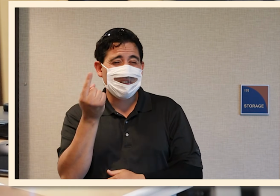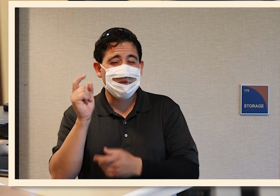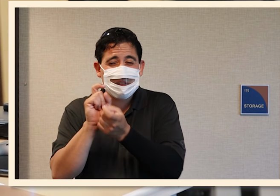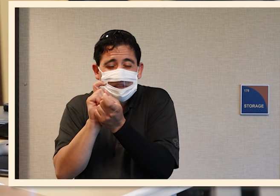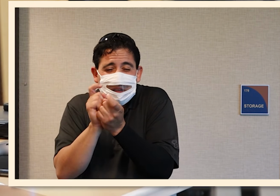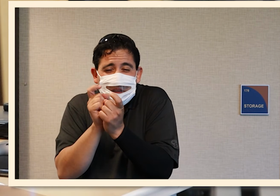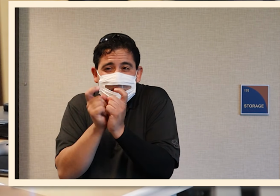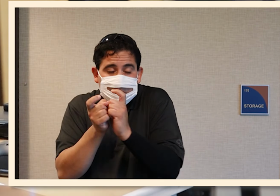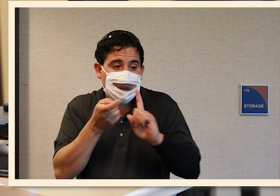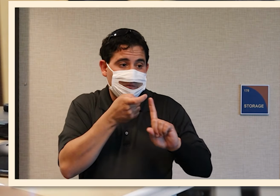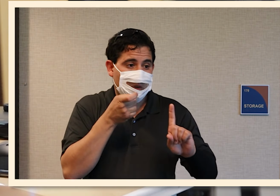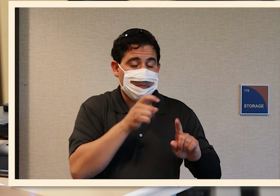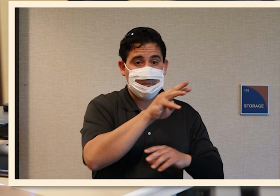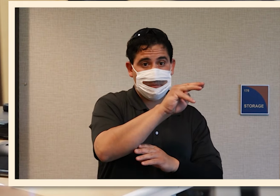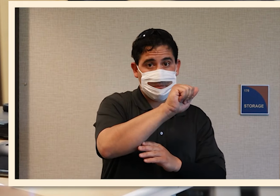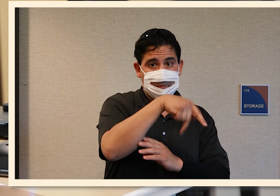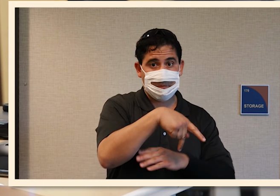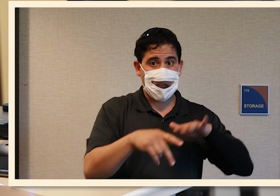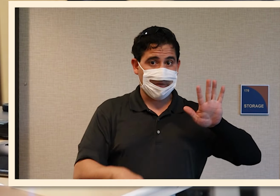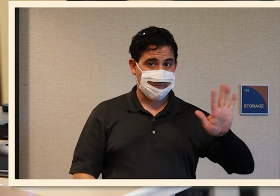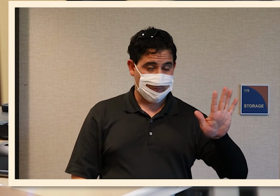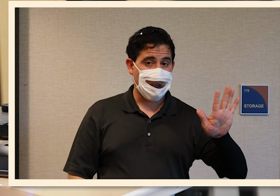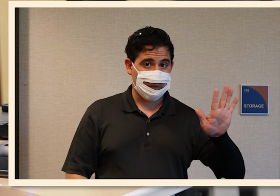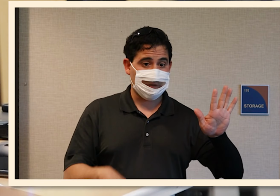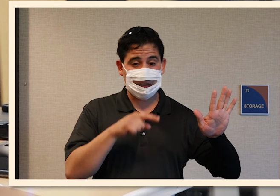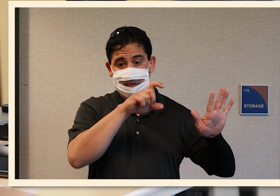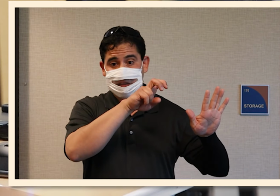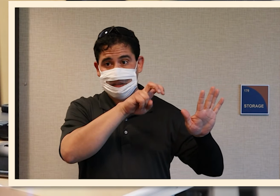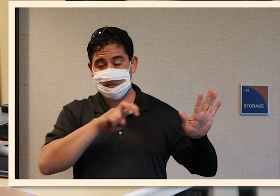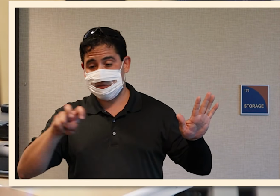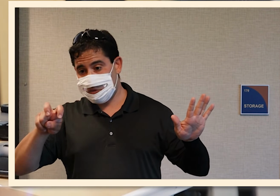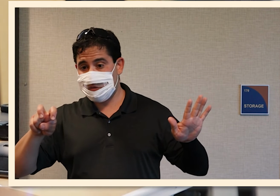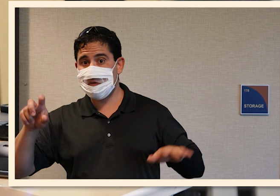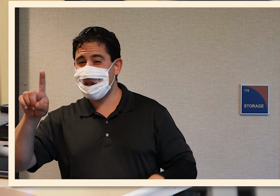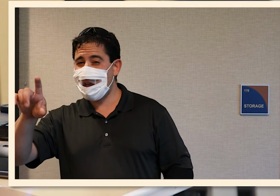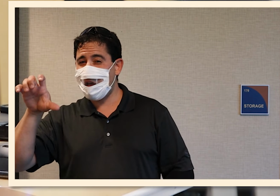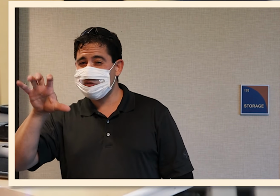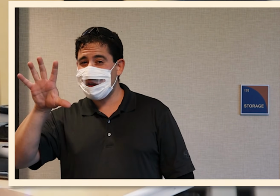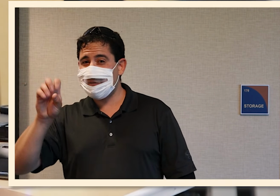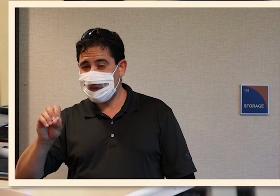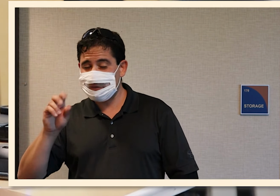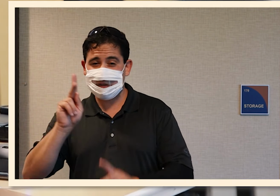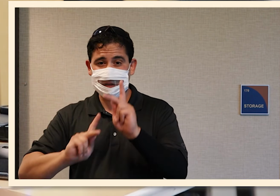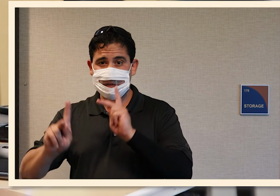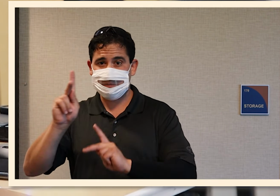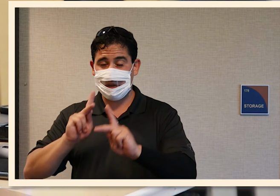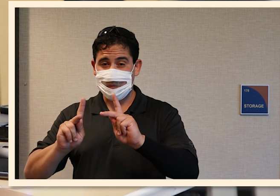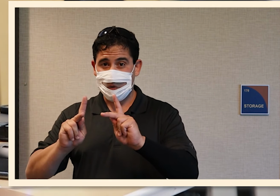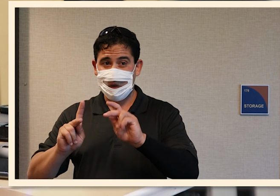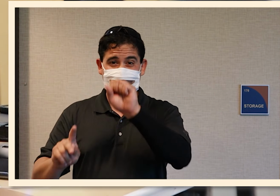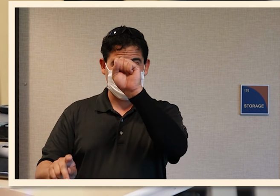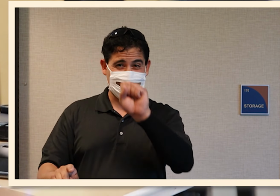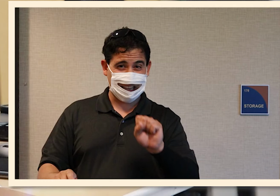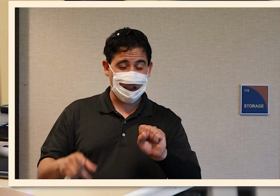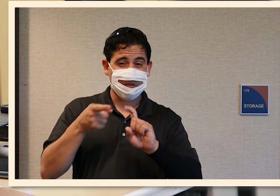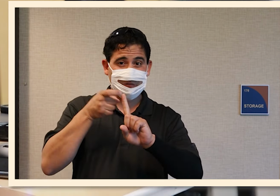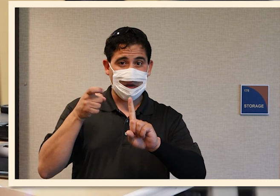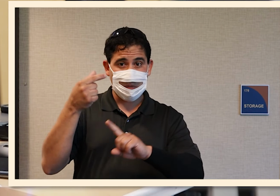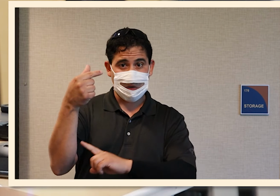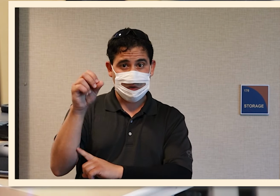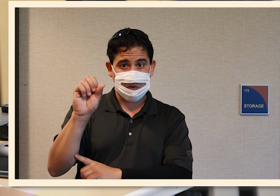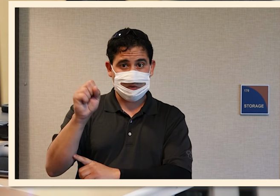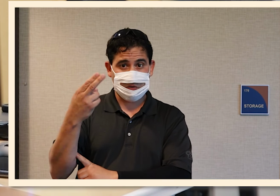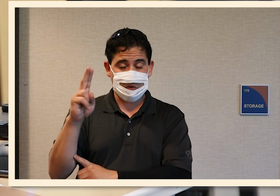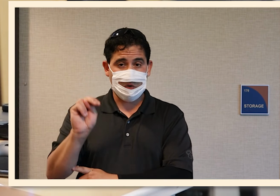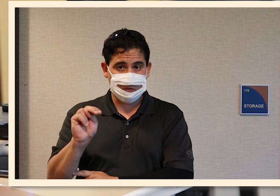from map 5 is about 150 people south of Goshen to make the census designated place completely